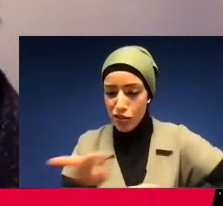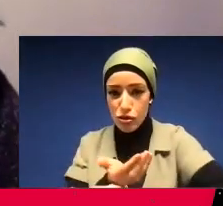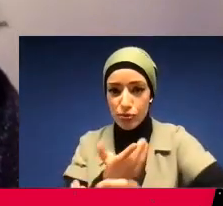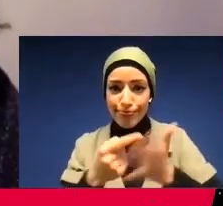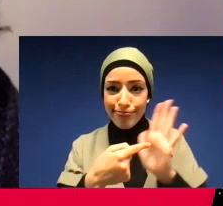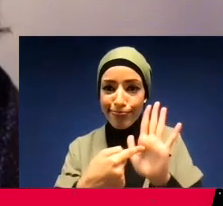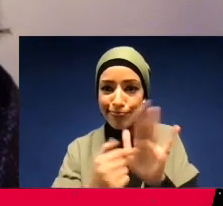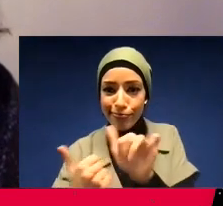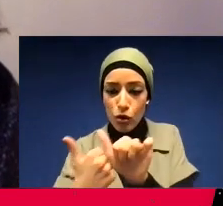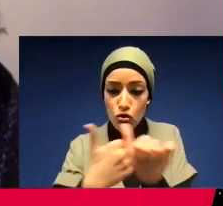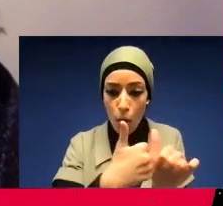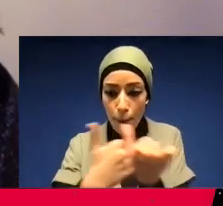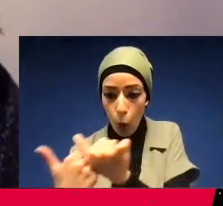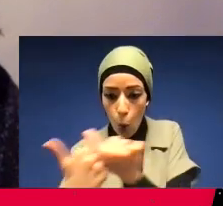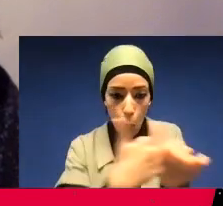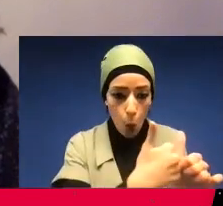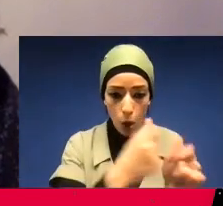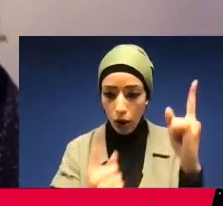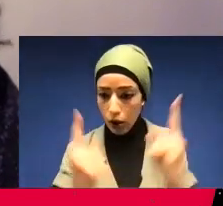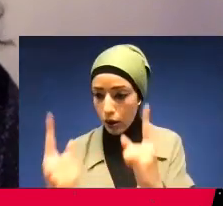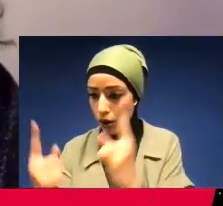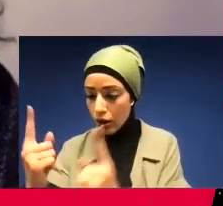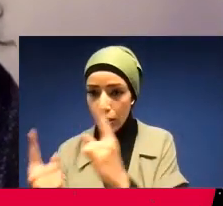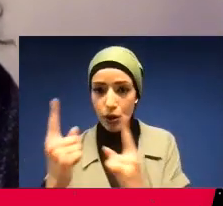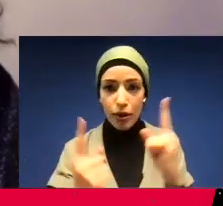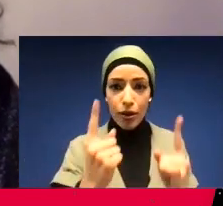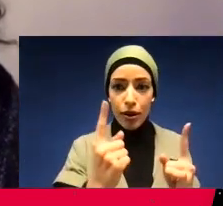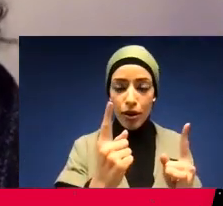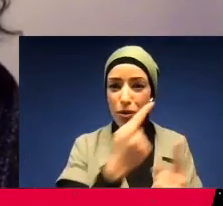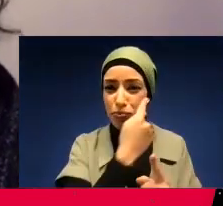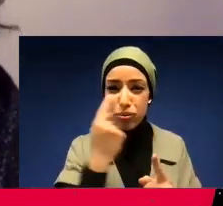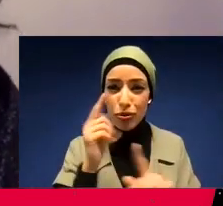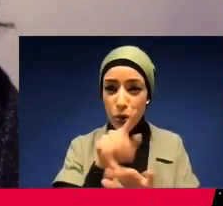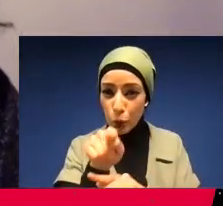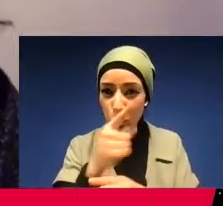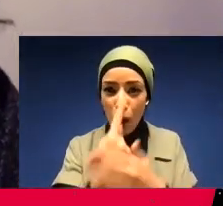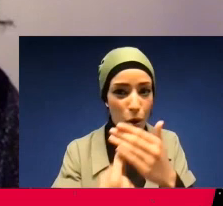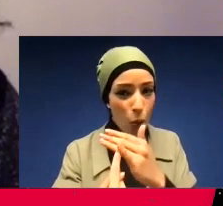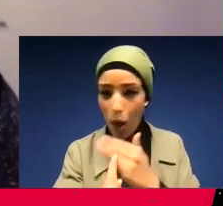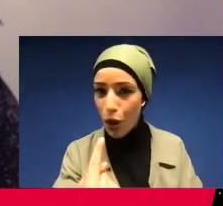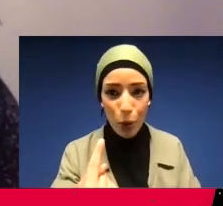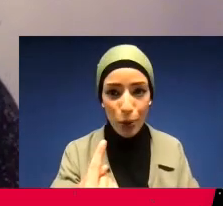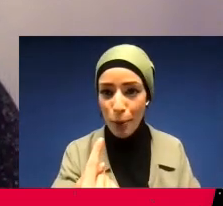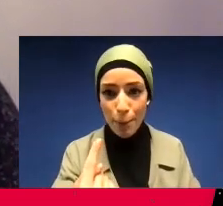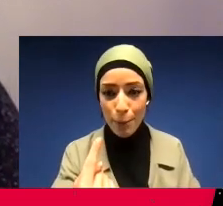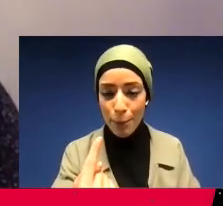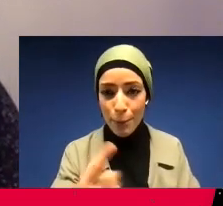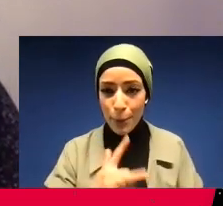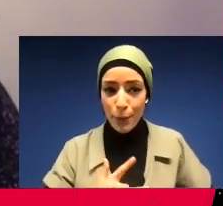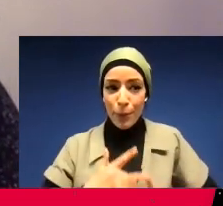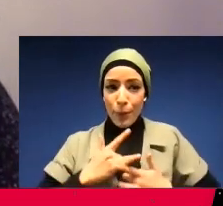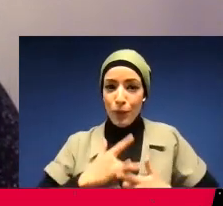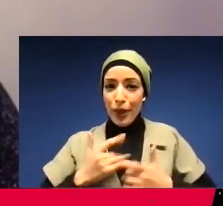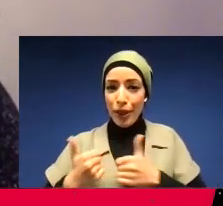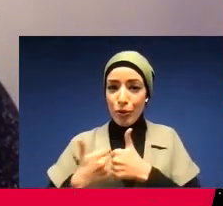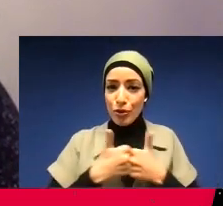and to really just prove that, like, you are not alone in this fight. I think a lot of this sense of solidarity comes about as well